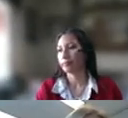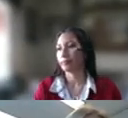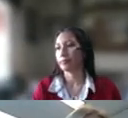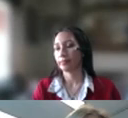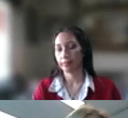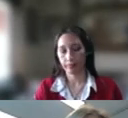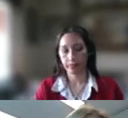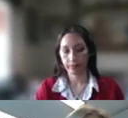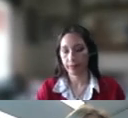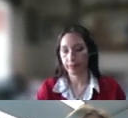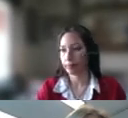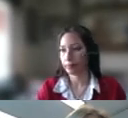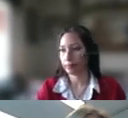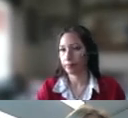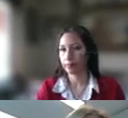Let's see, Jenny is next.